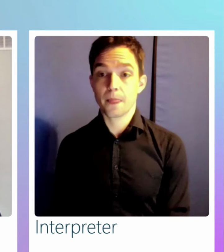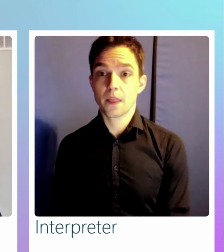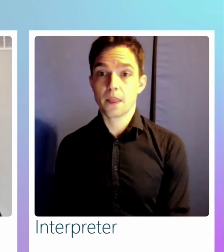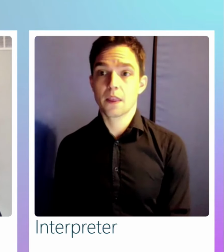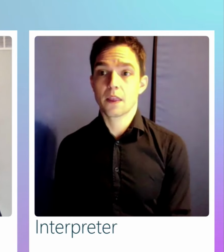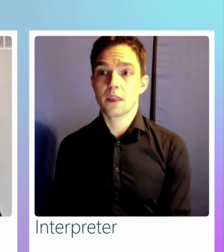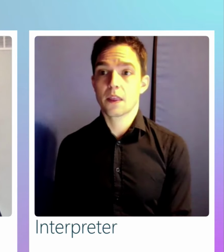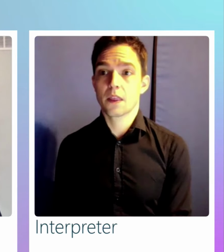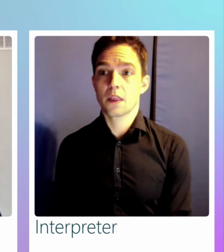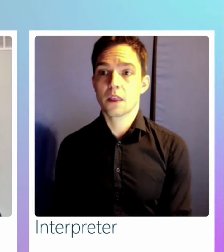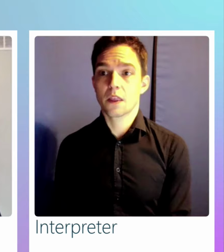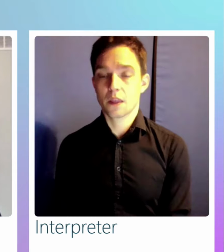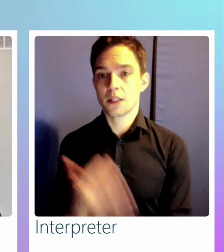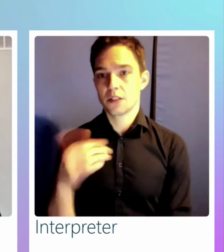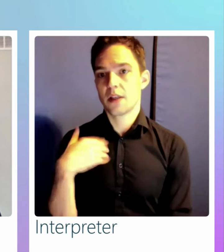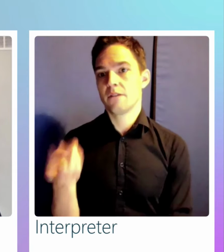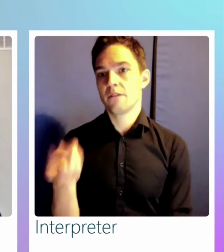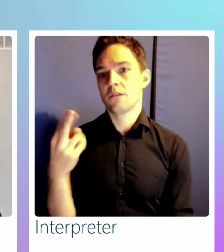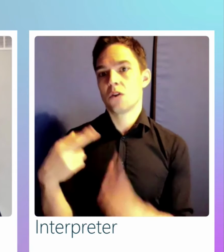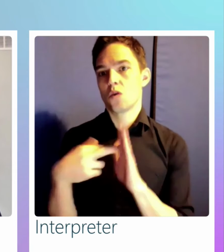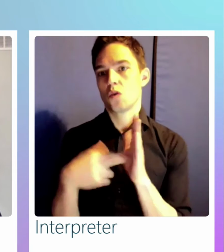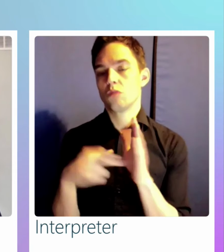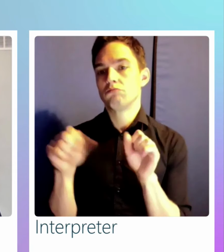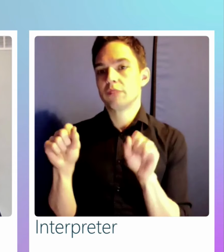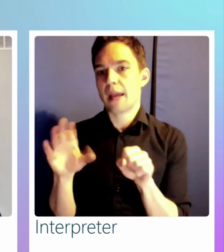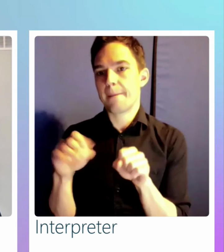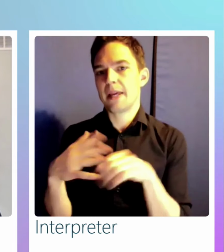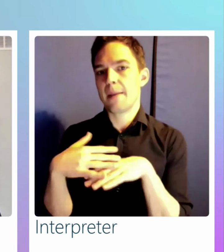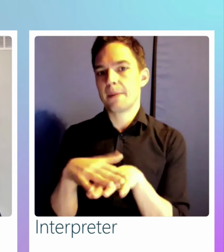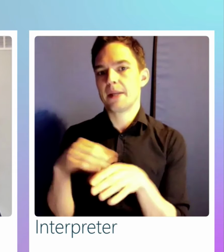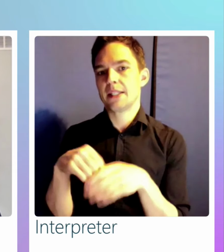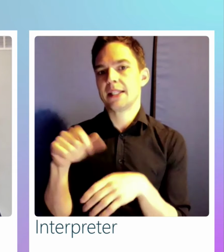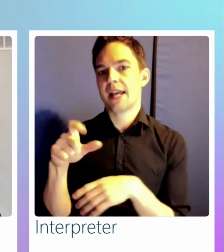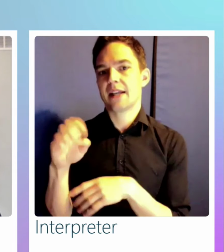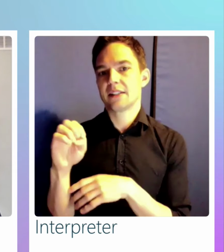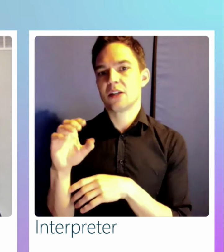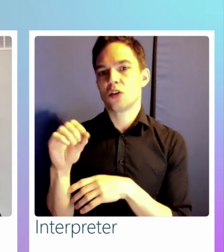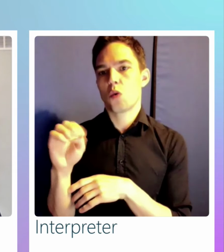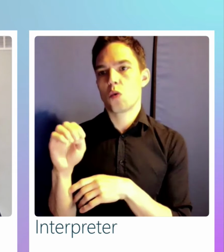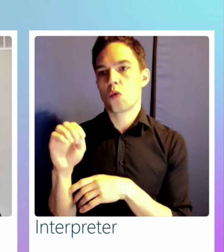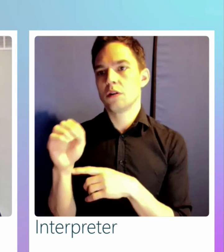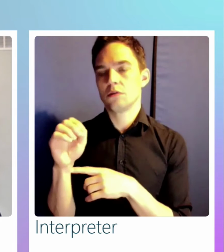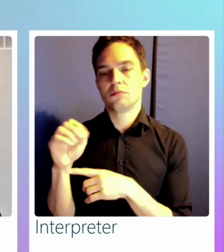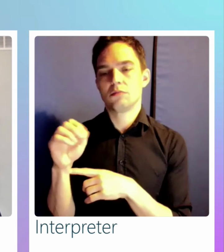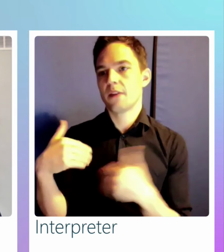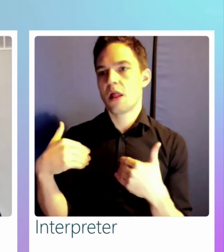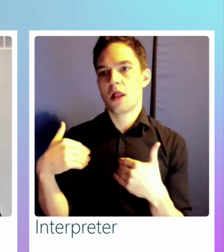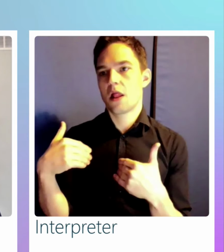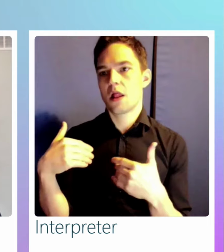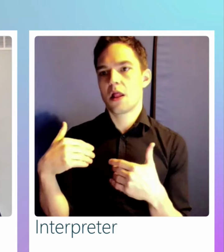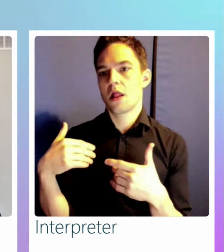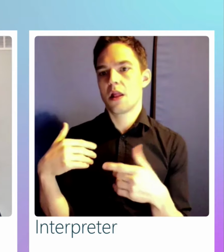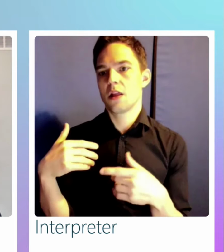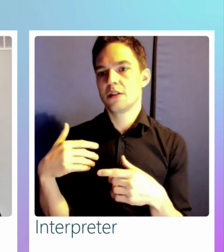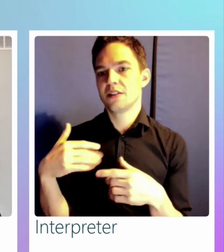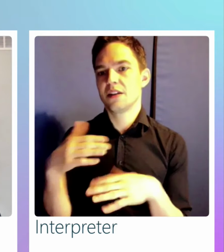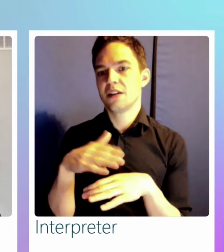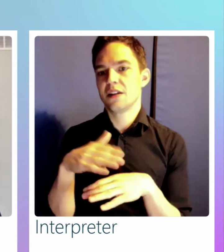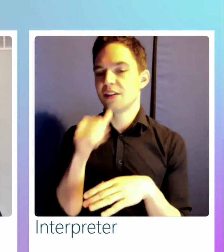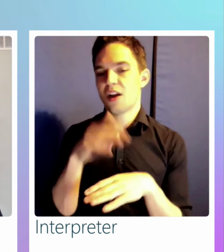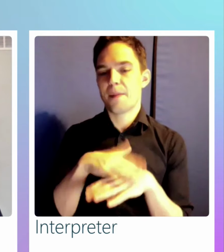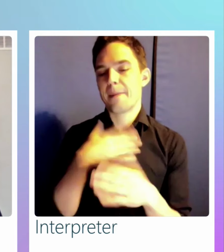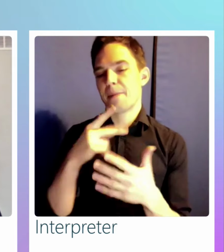I think there are still a couple of rules that can be implemented in Xcore that we haven't. It's on my priorities list